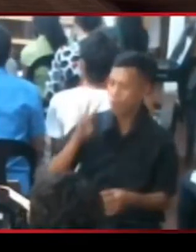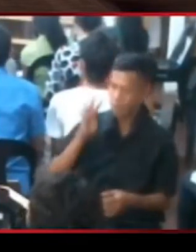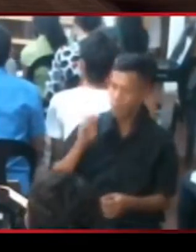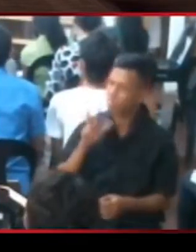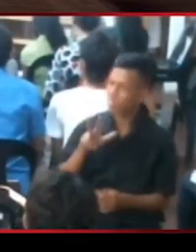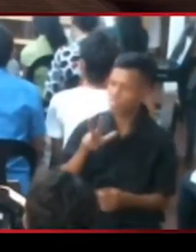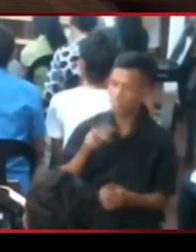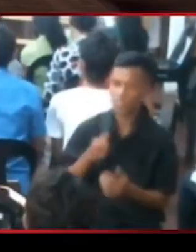Number three.